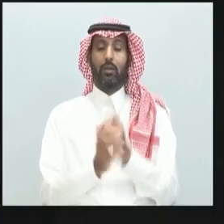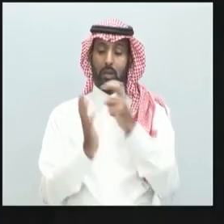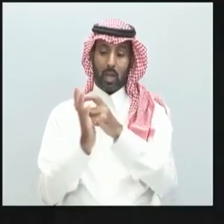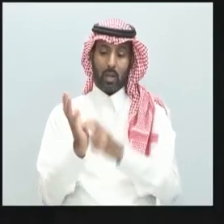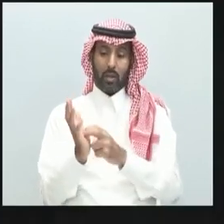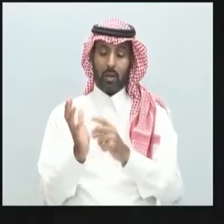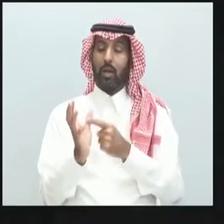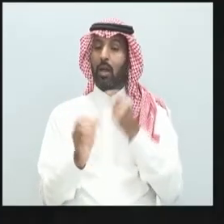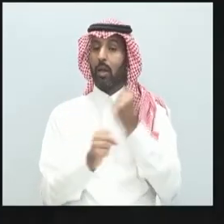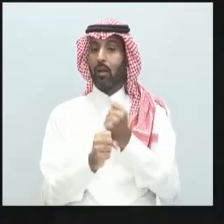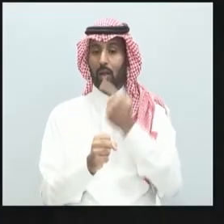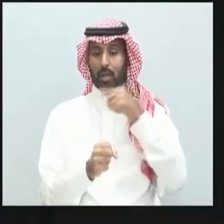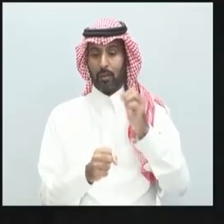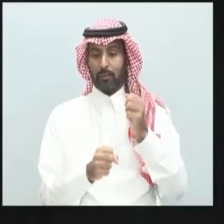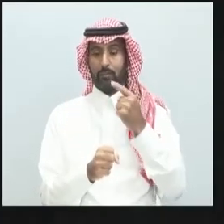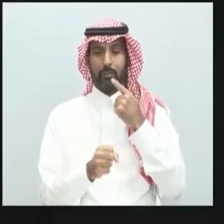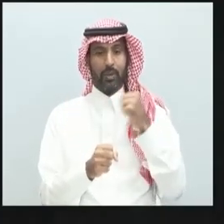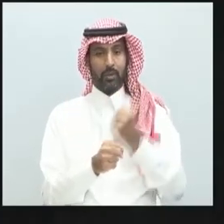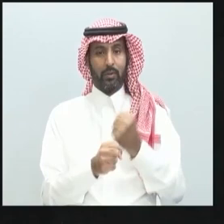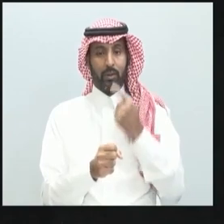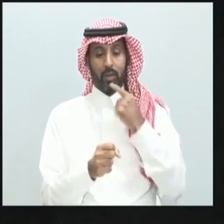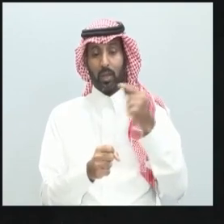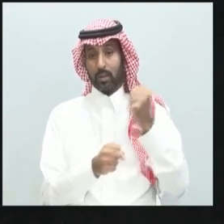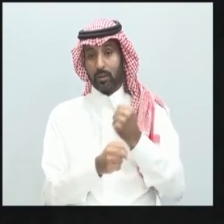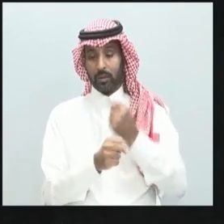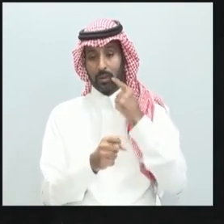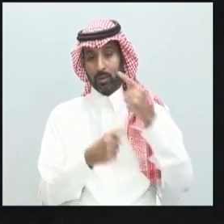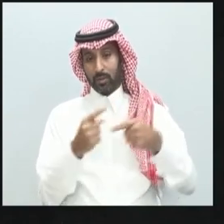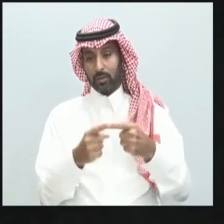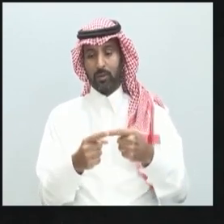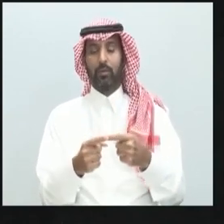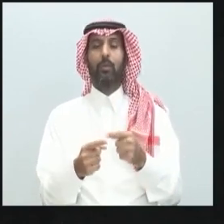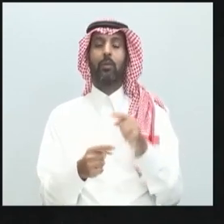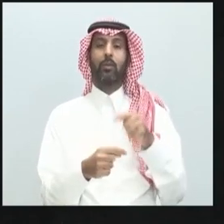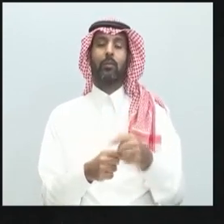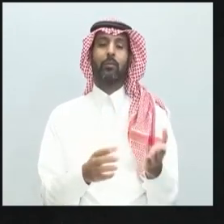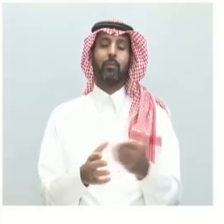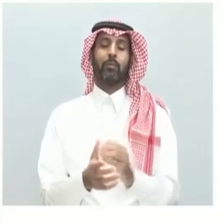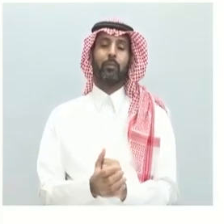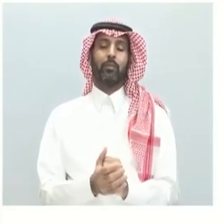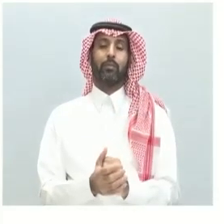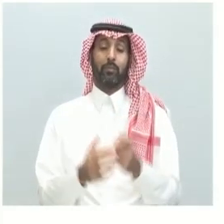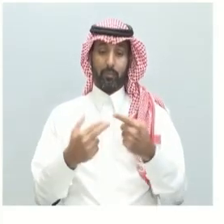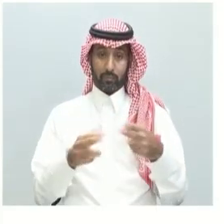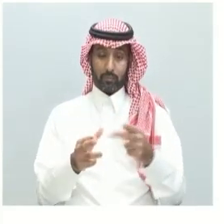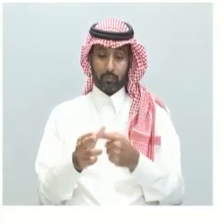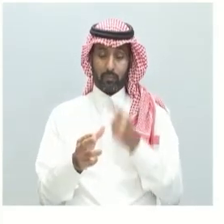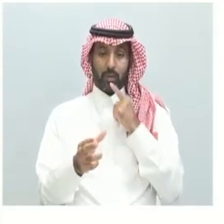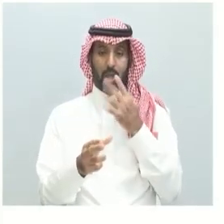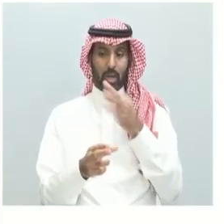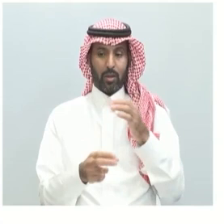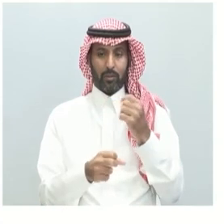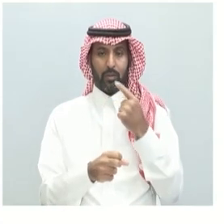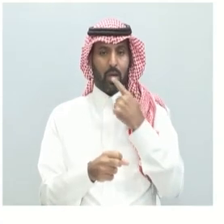we'll be learning about the present simple, the present progressive, and the time expressions. So beginning here with the